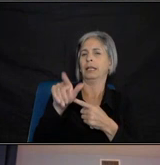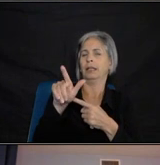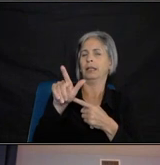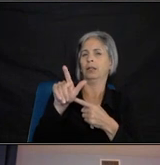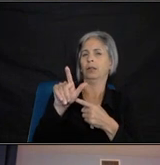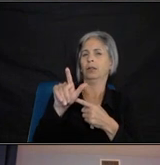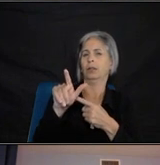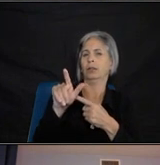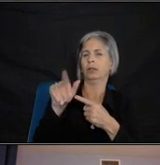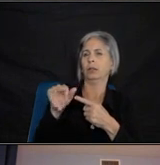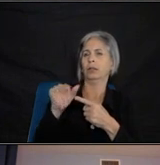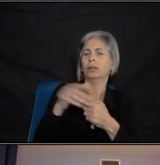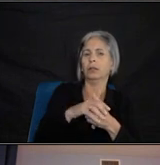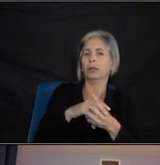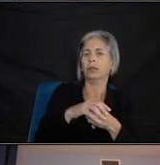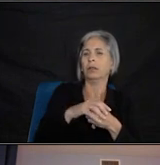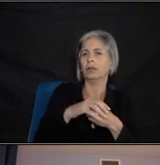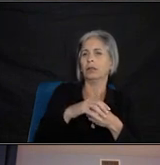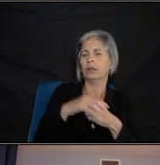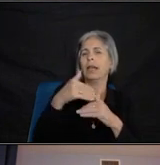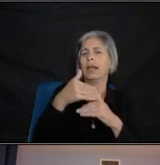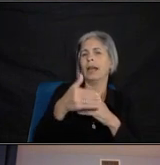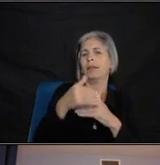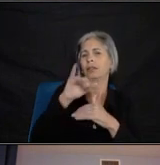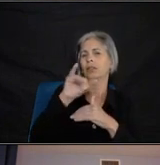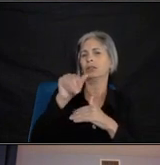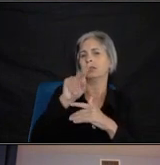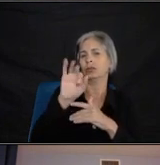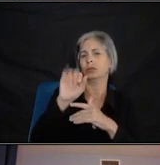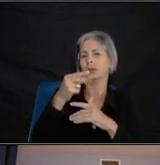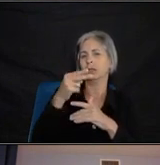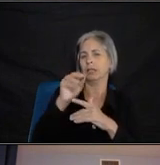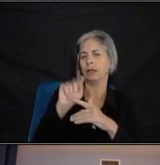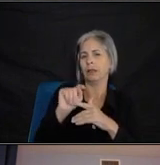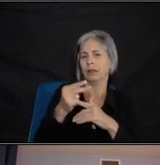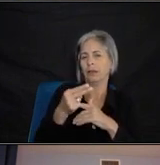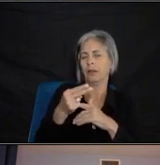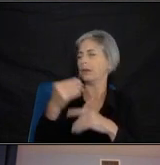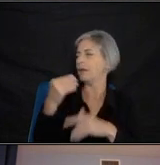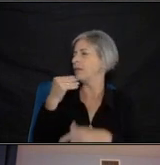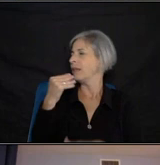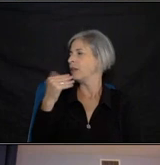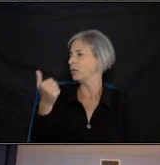day. After Juneteenth. Yes, thank you.